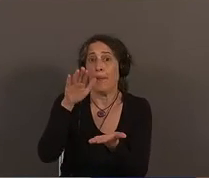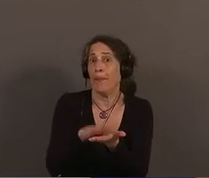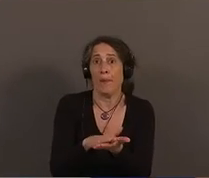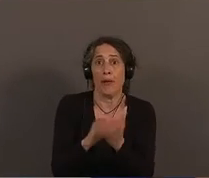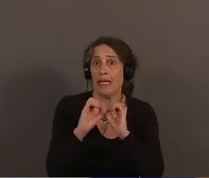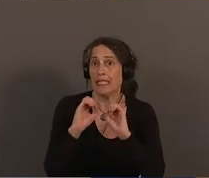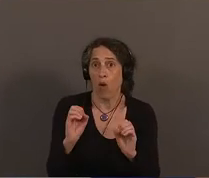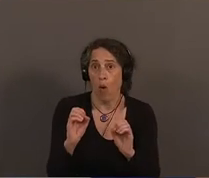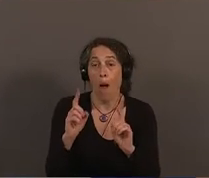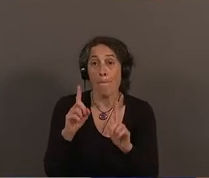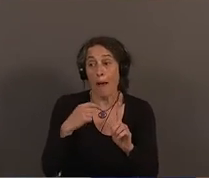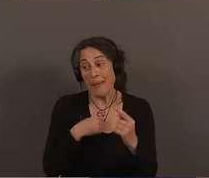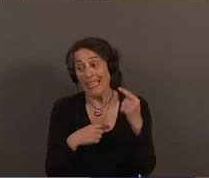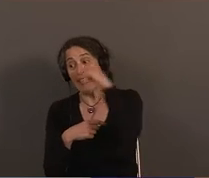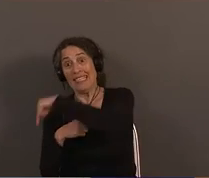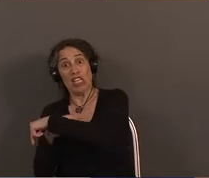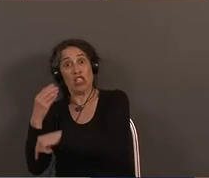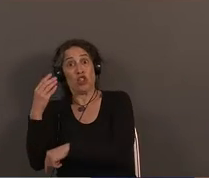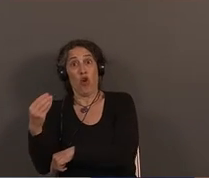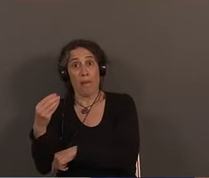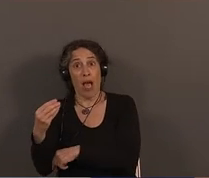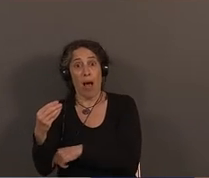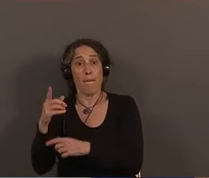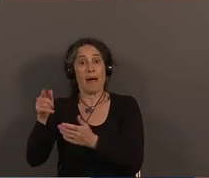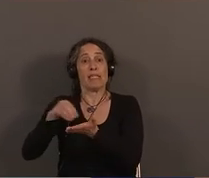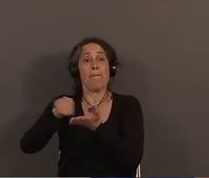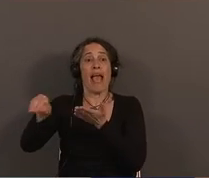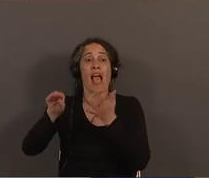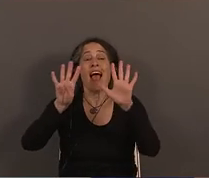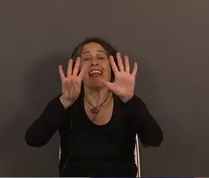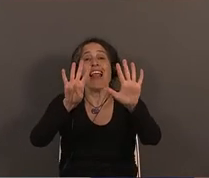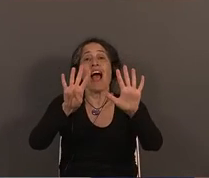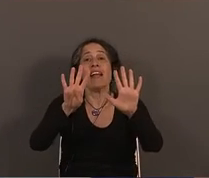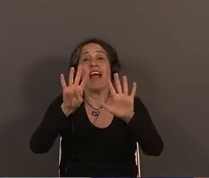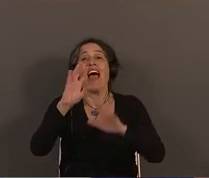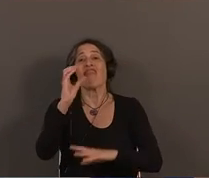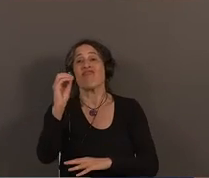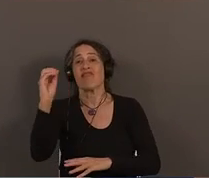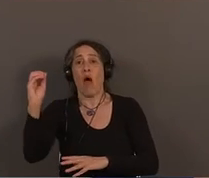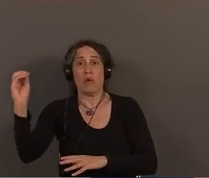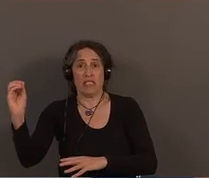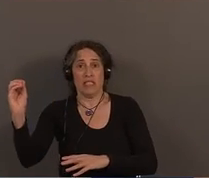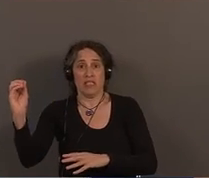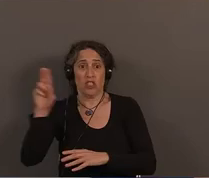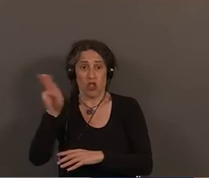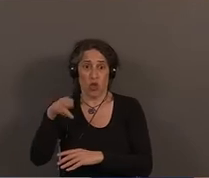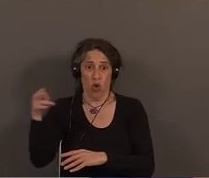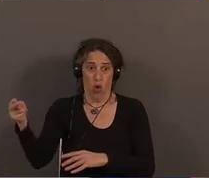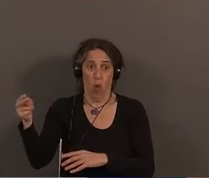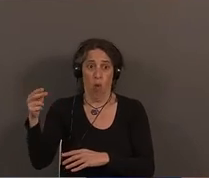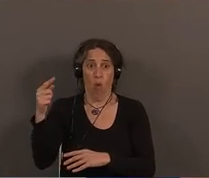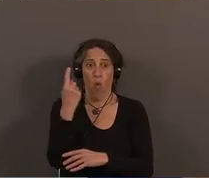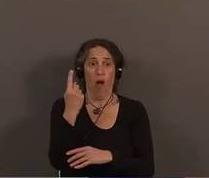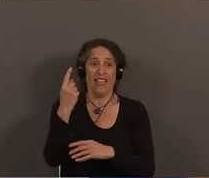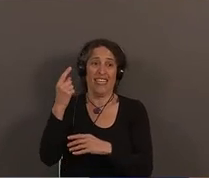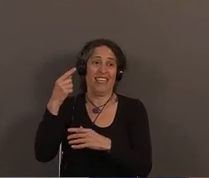now, and then Serbia, €9,000. Oof. You can check your own. And that's the, for the